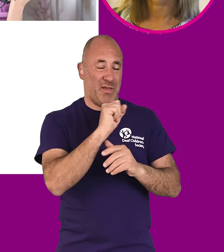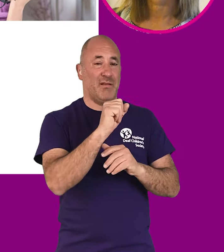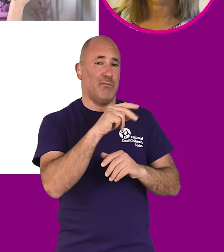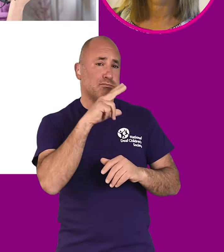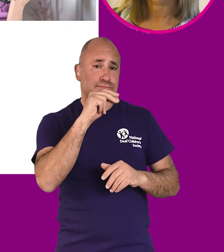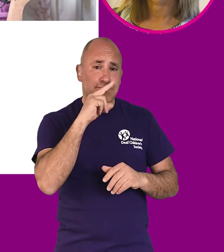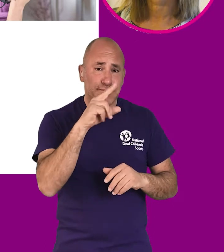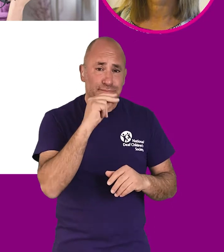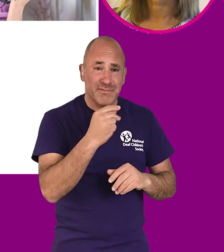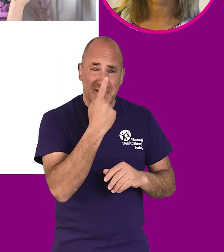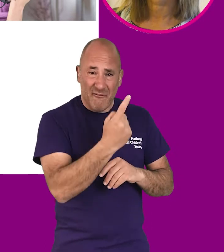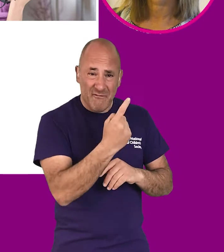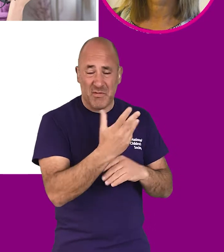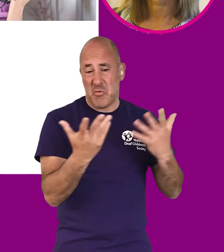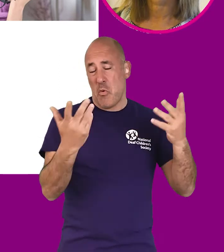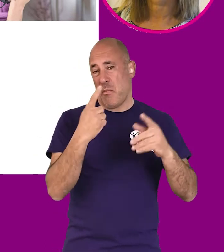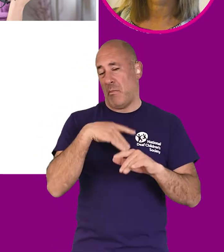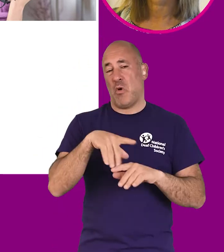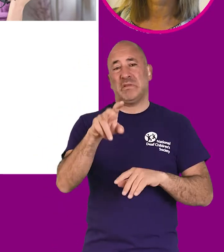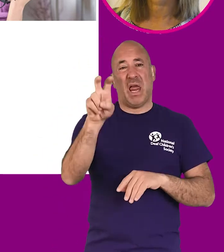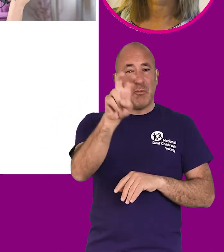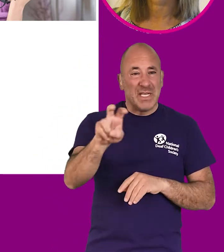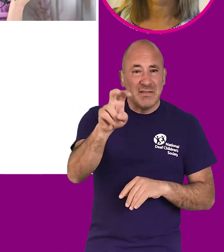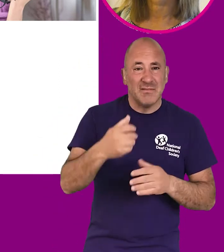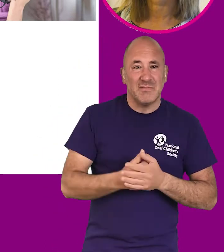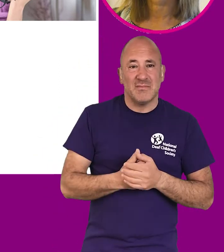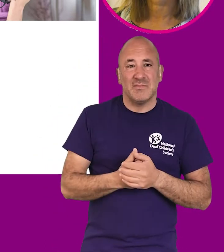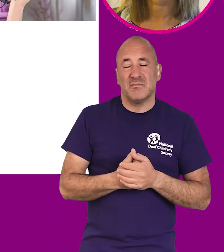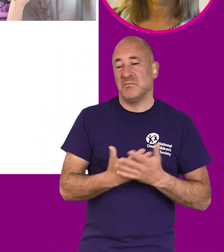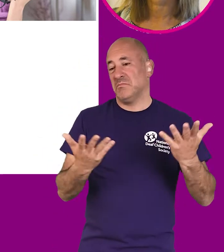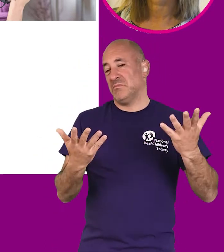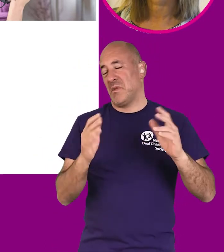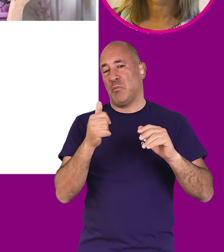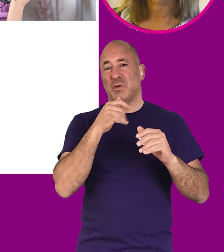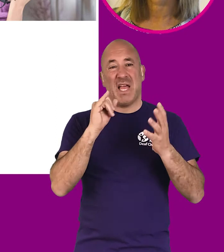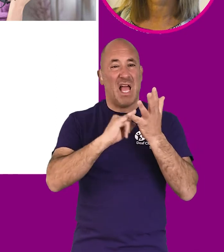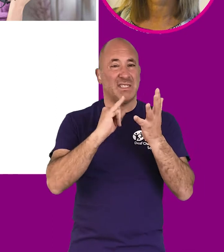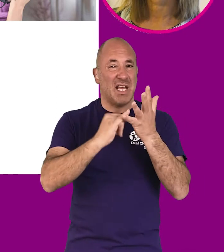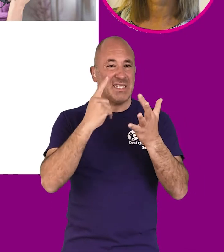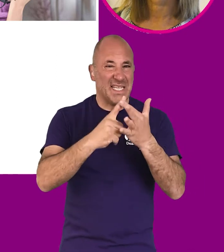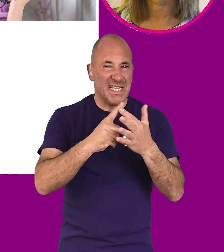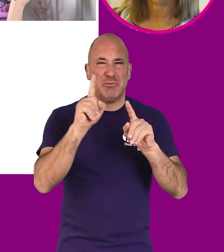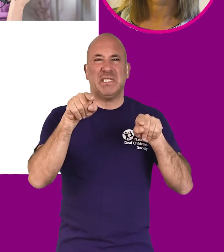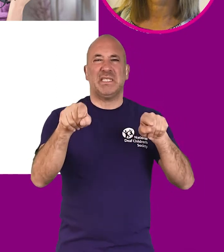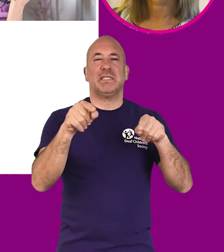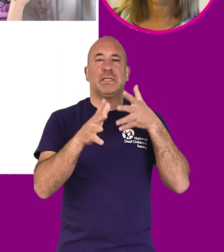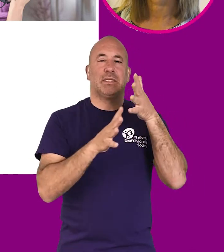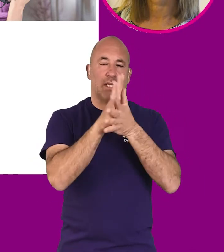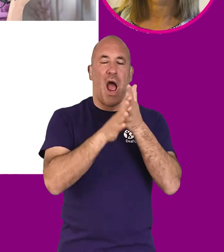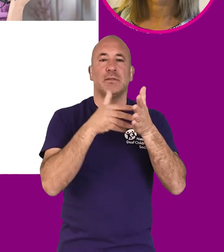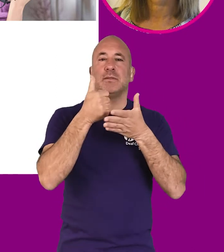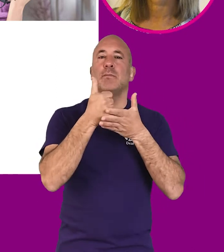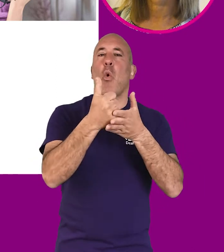voice and they speak. It could be that they lip read. They could use SSE. SSE stands for